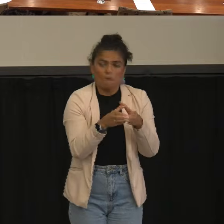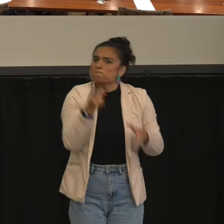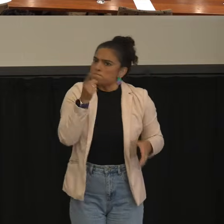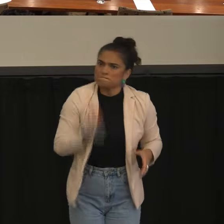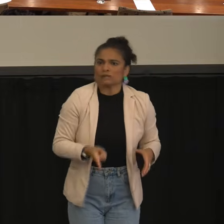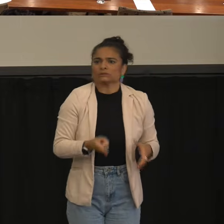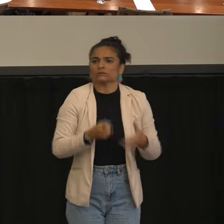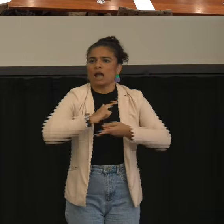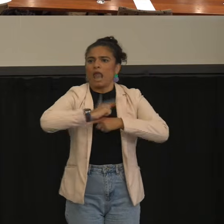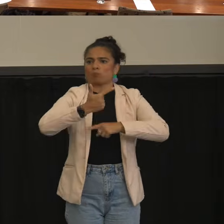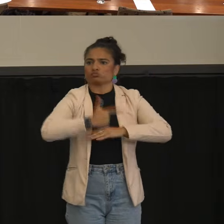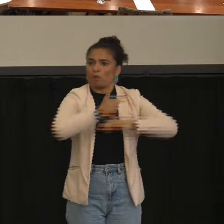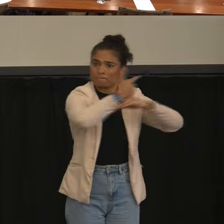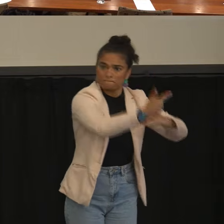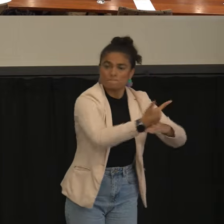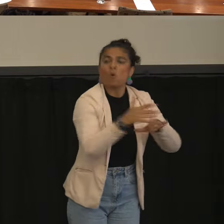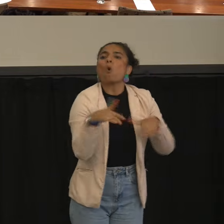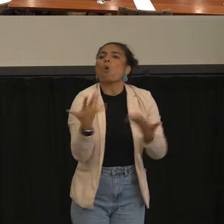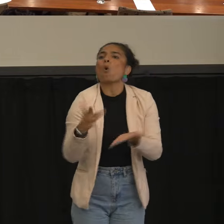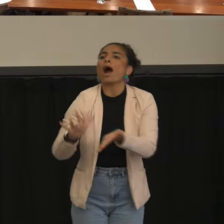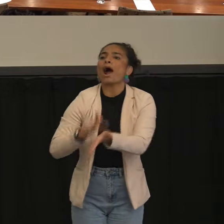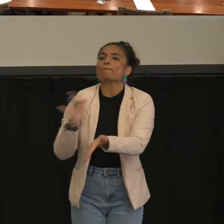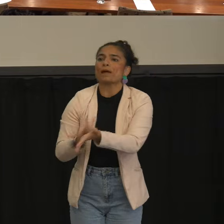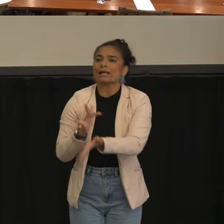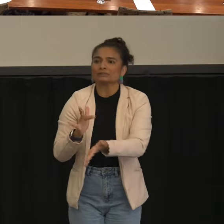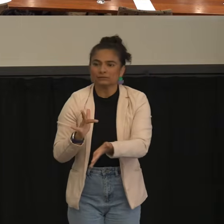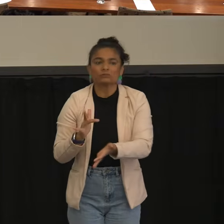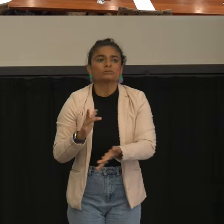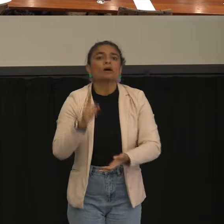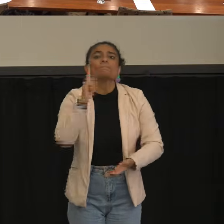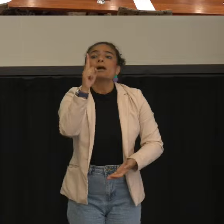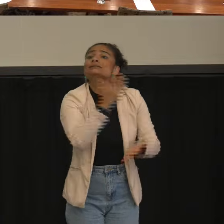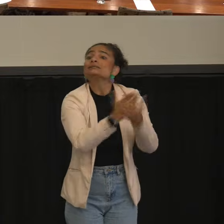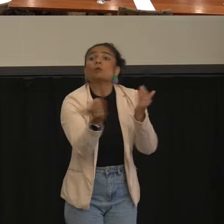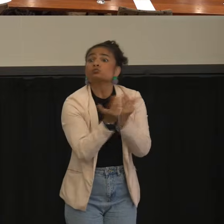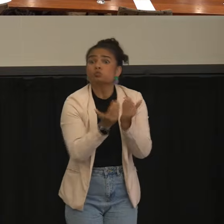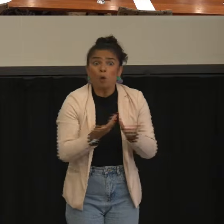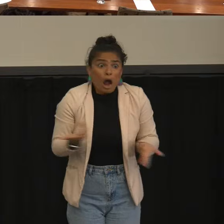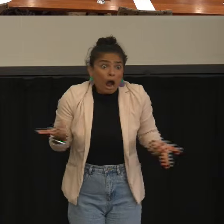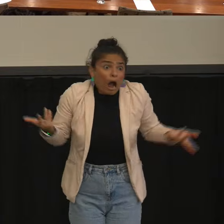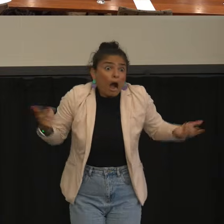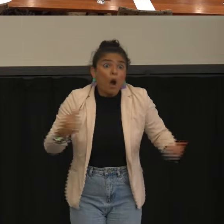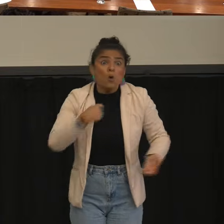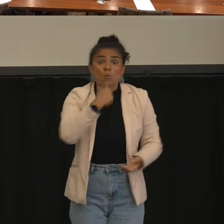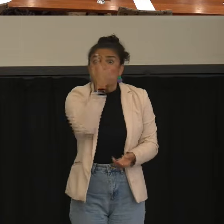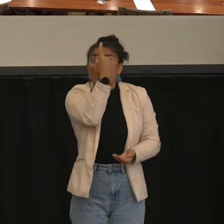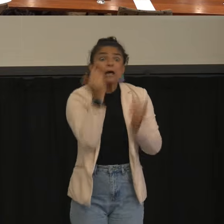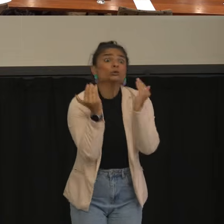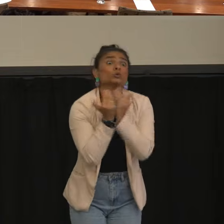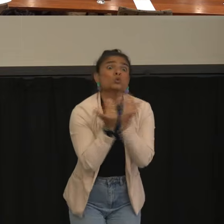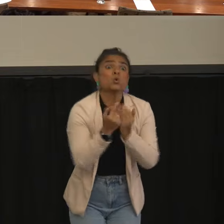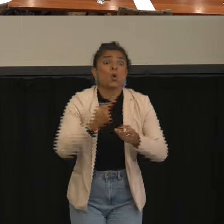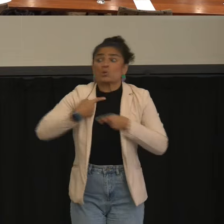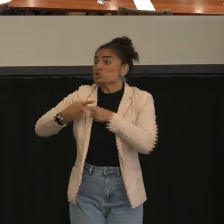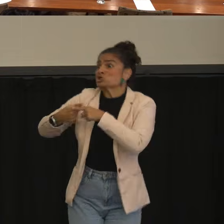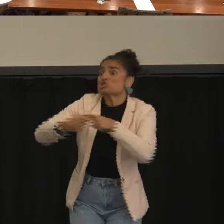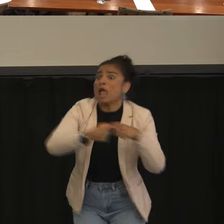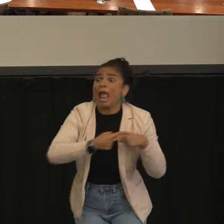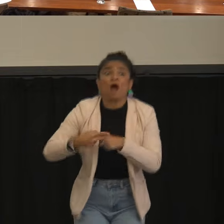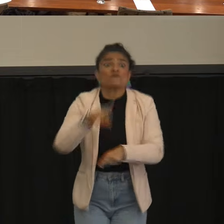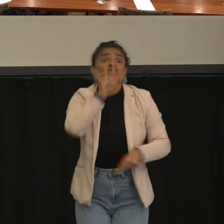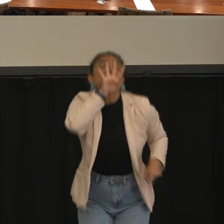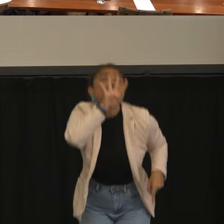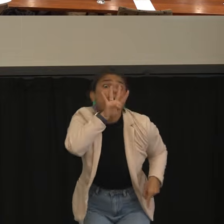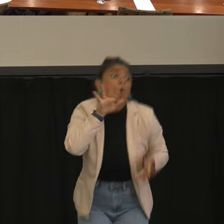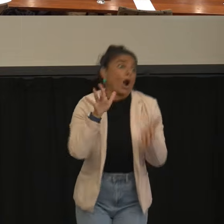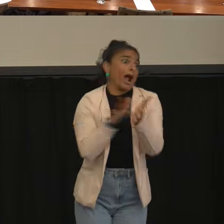digital devices, to access the platform? Do we give them iPads? Do they have iPads? Do all the schools have? Do